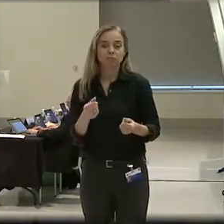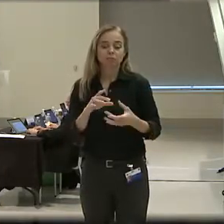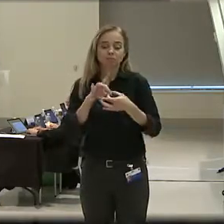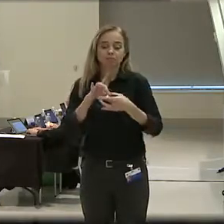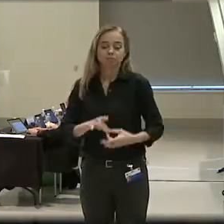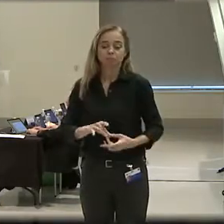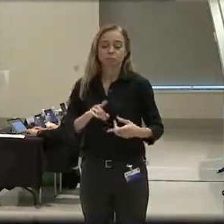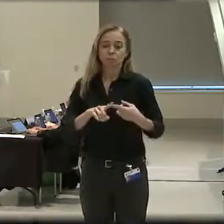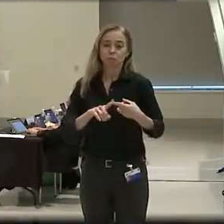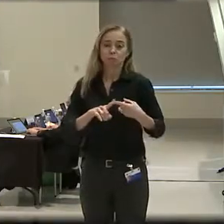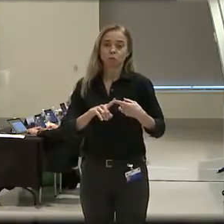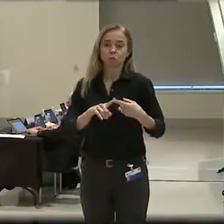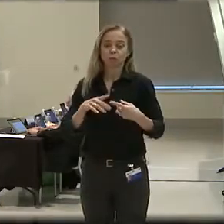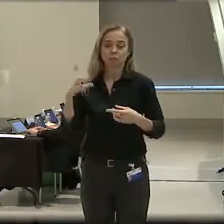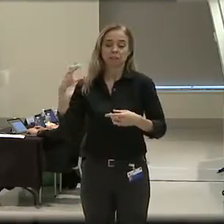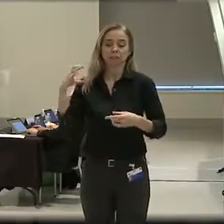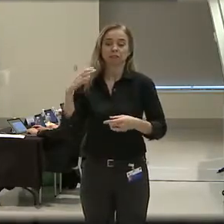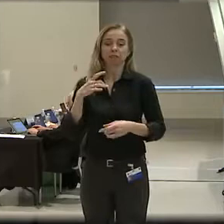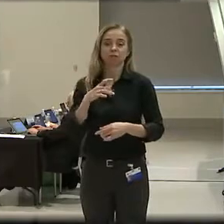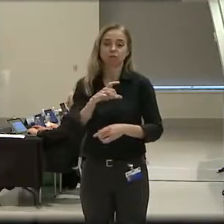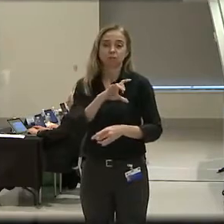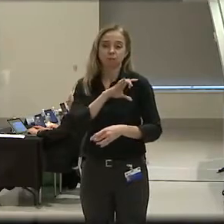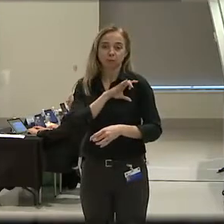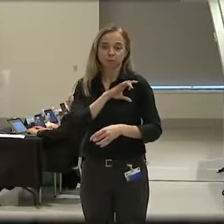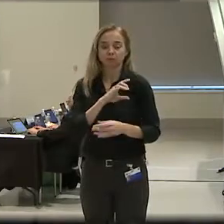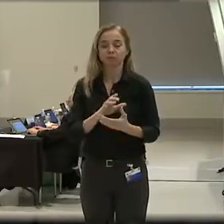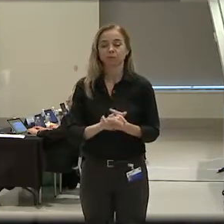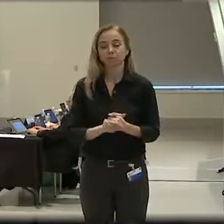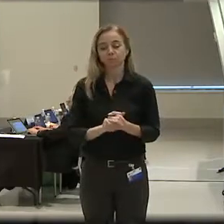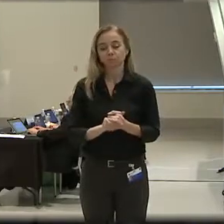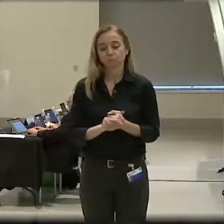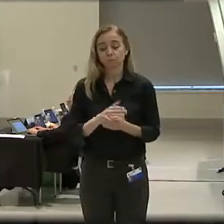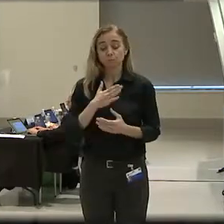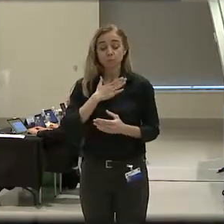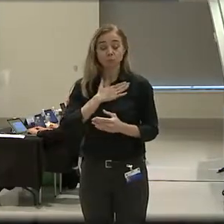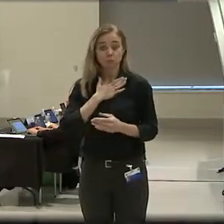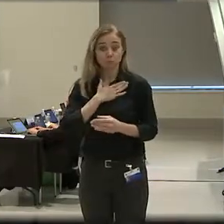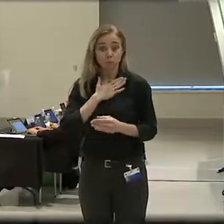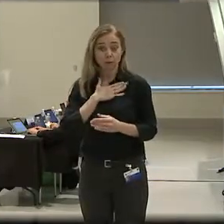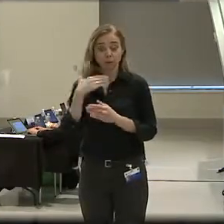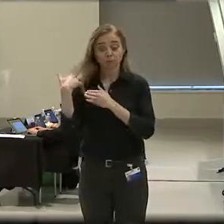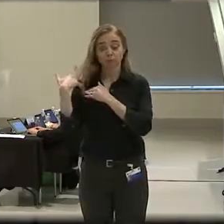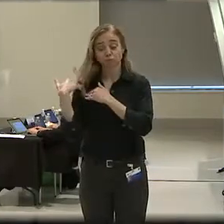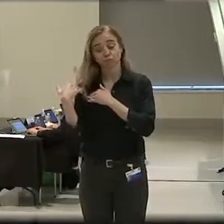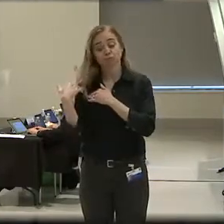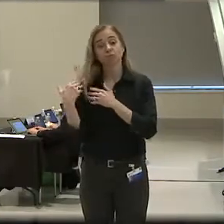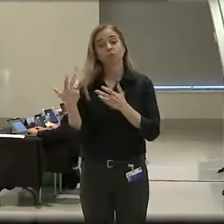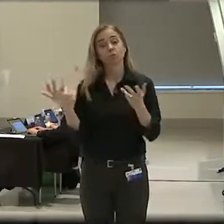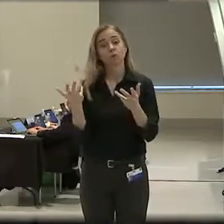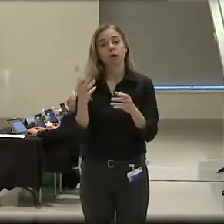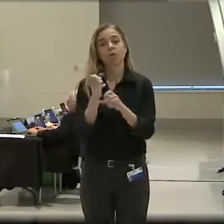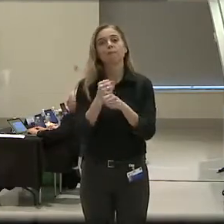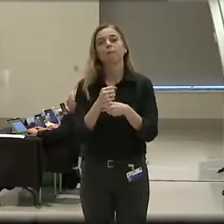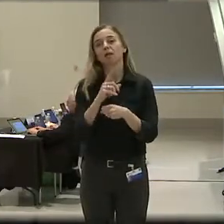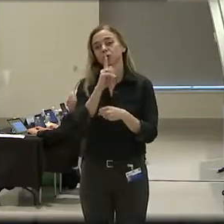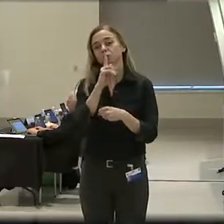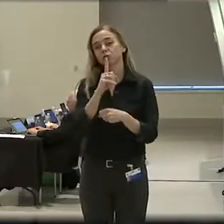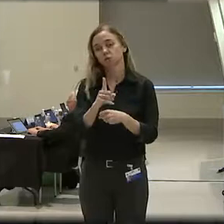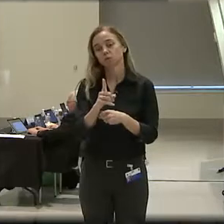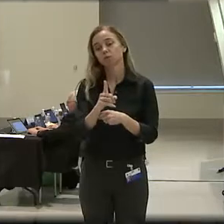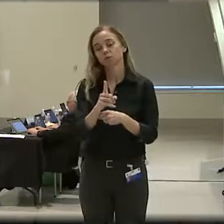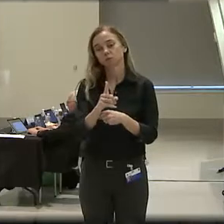police. So part of my job is to make sure that